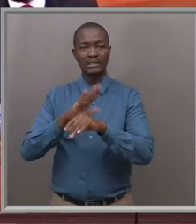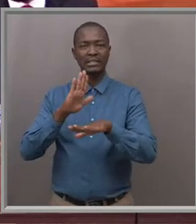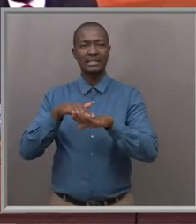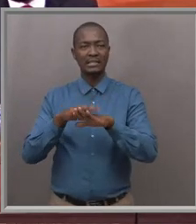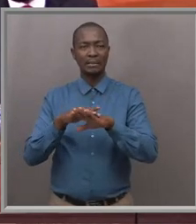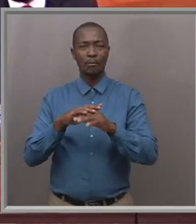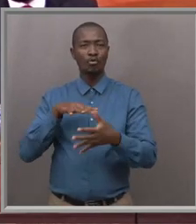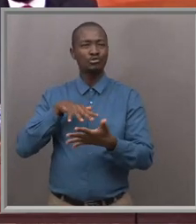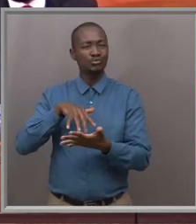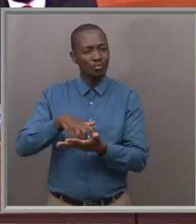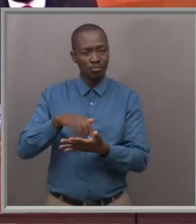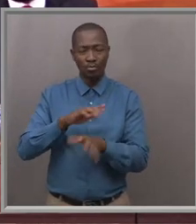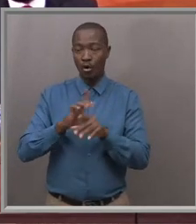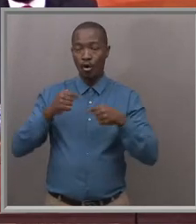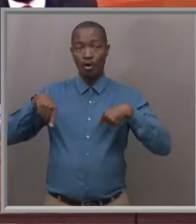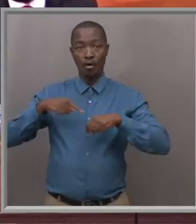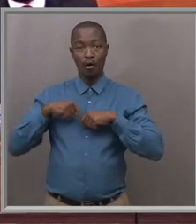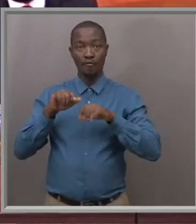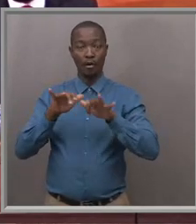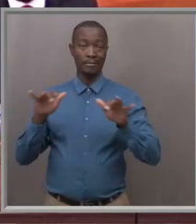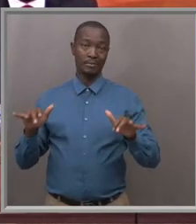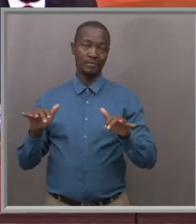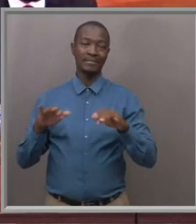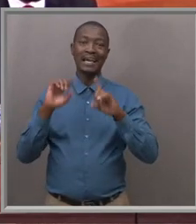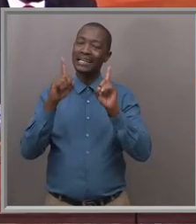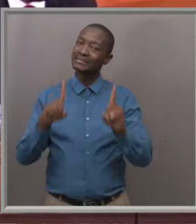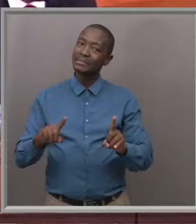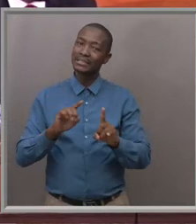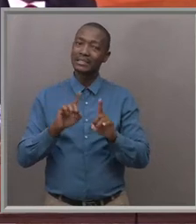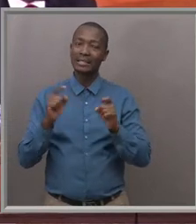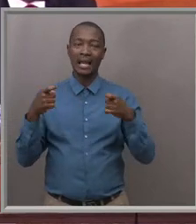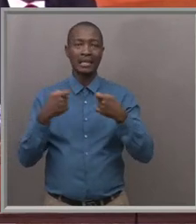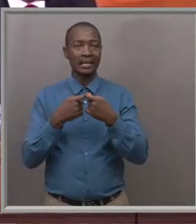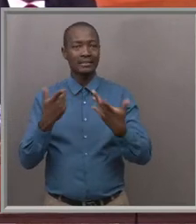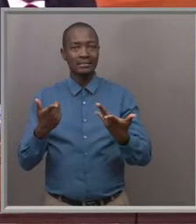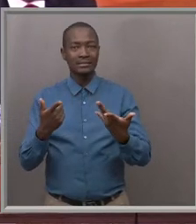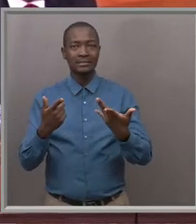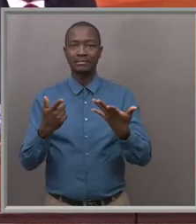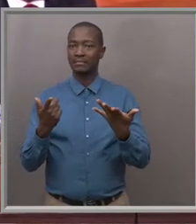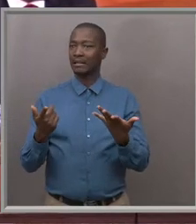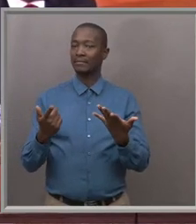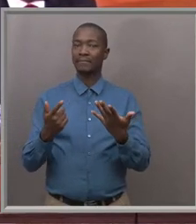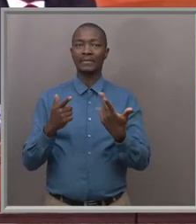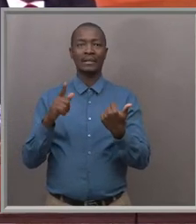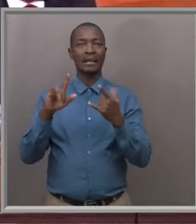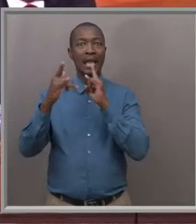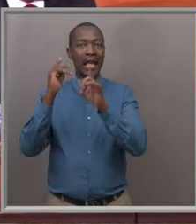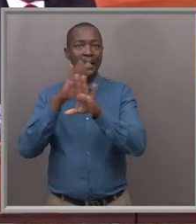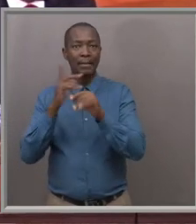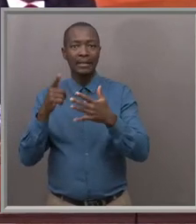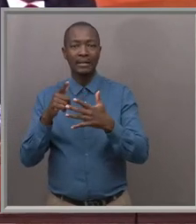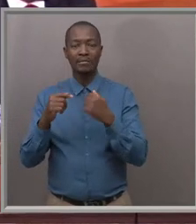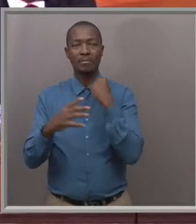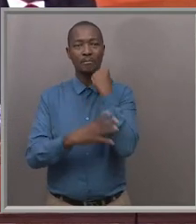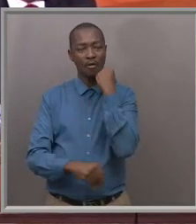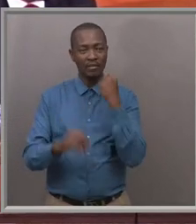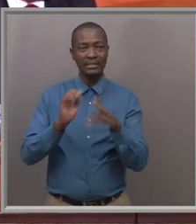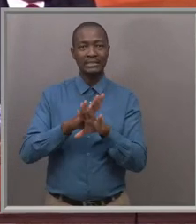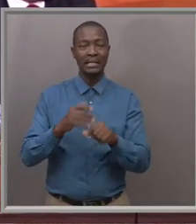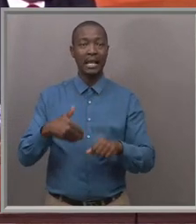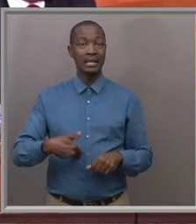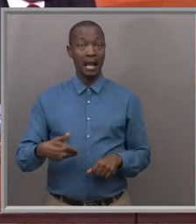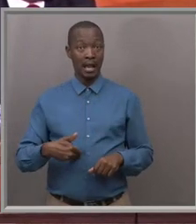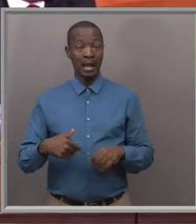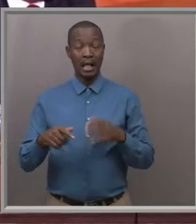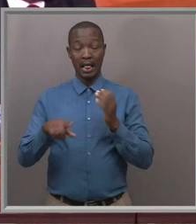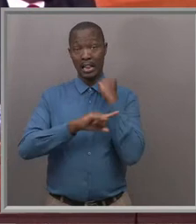our population, especially against urban poverty and hunger. And lastly, that's the